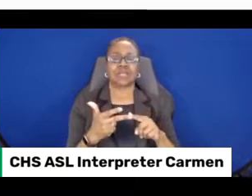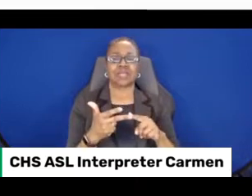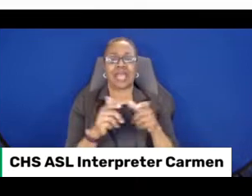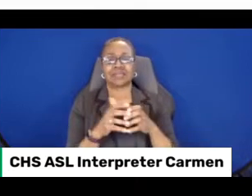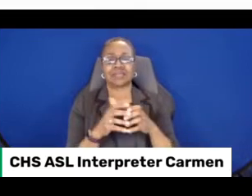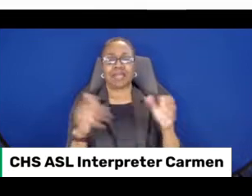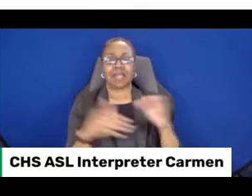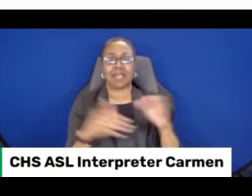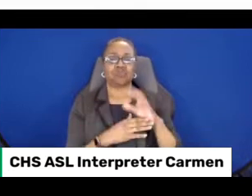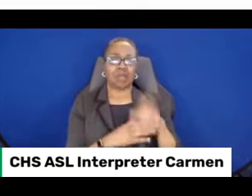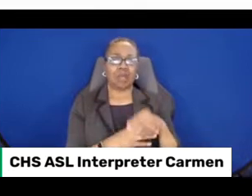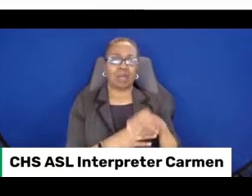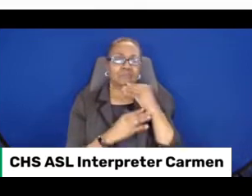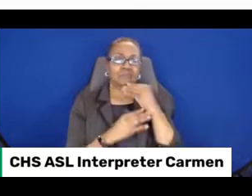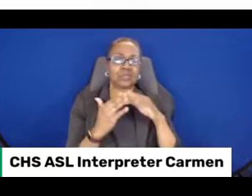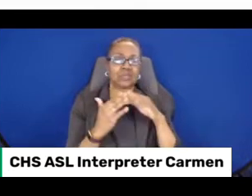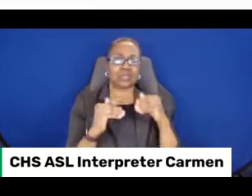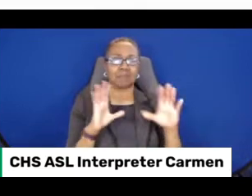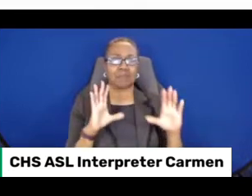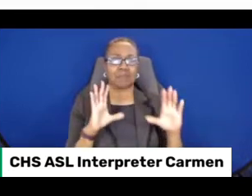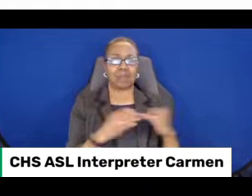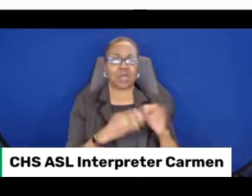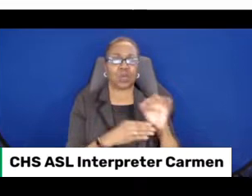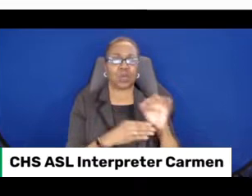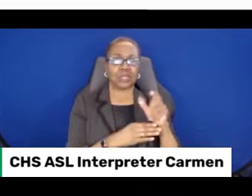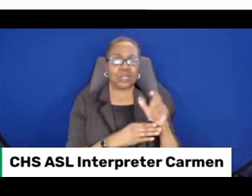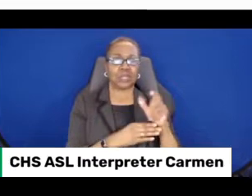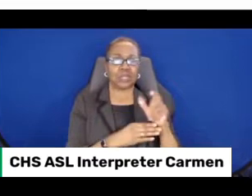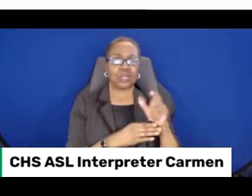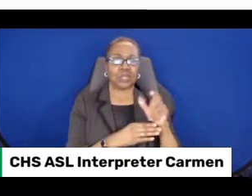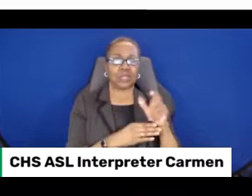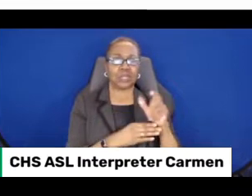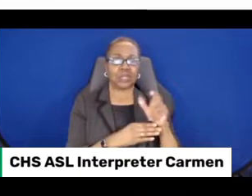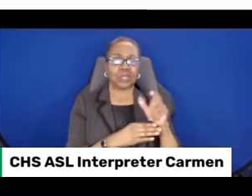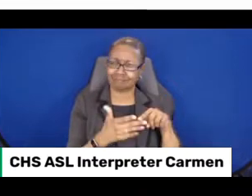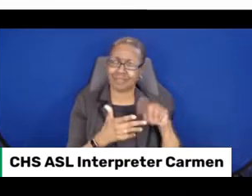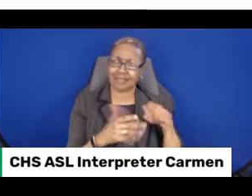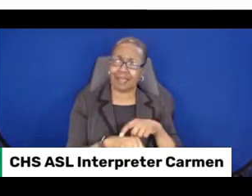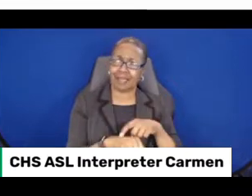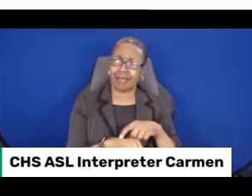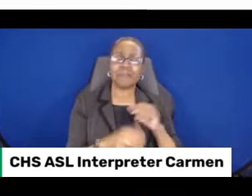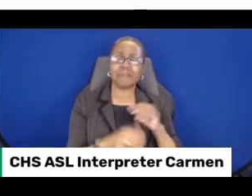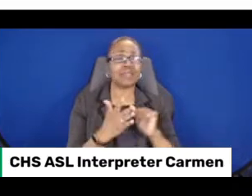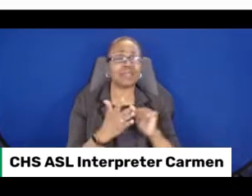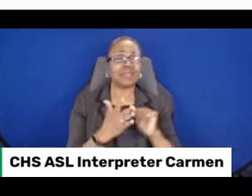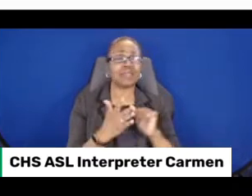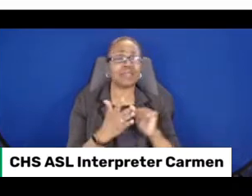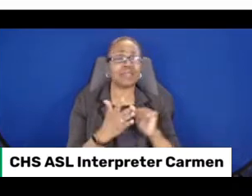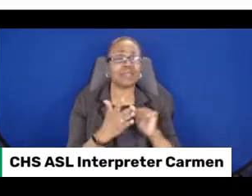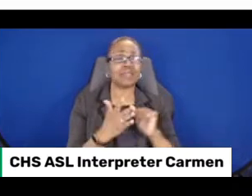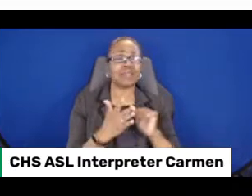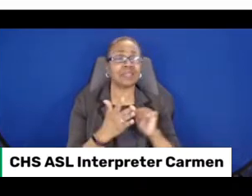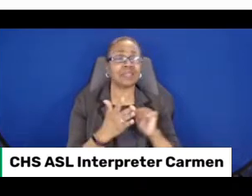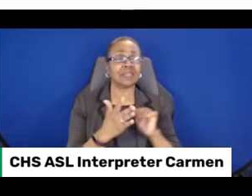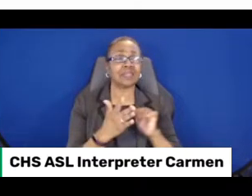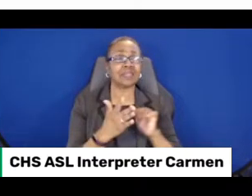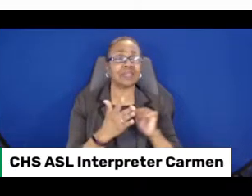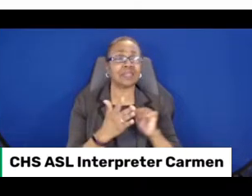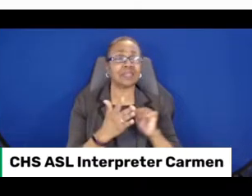system coalition, which we know is going to take time, but we're starting to do that work as we leverage these work groups and start to advance the